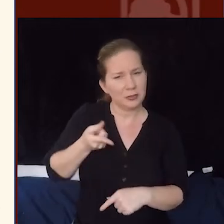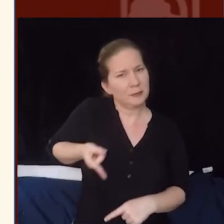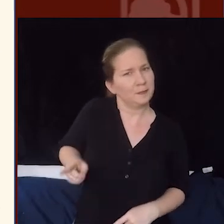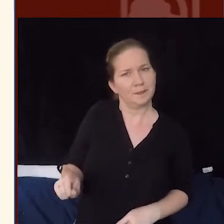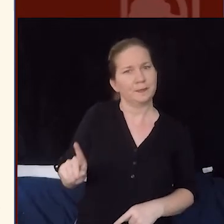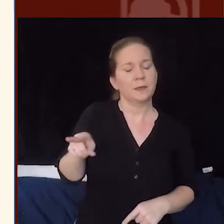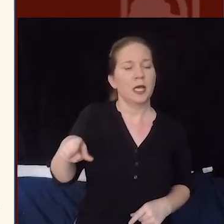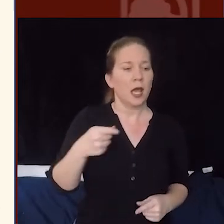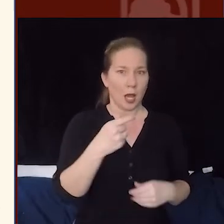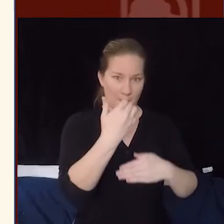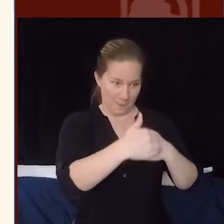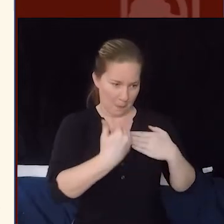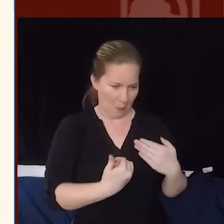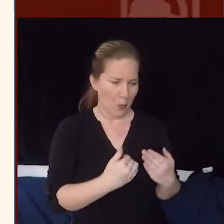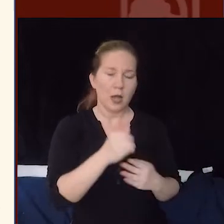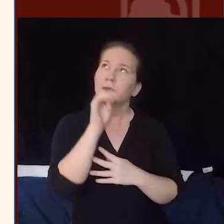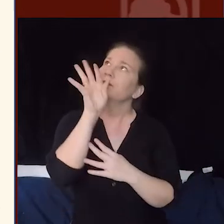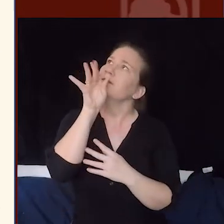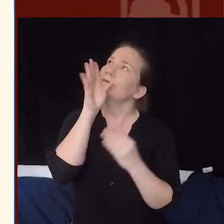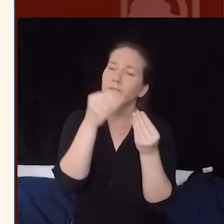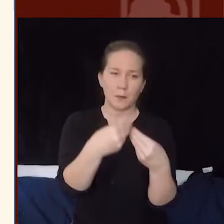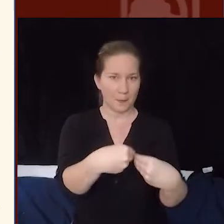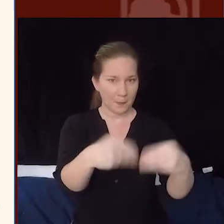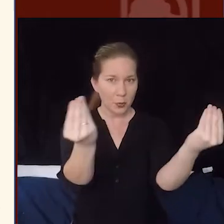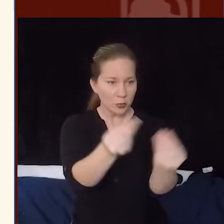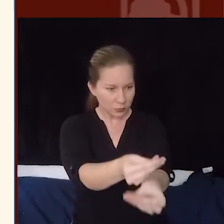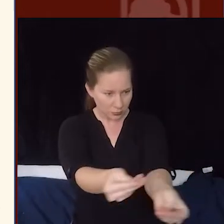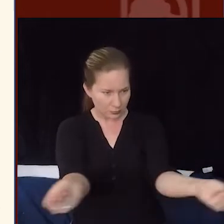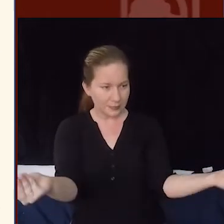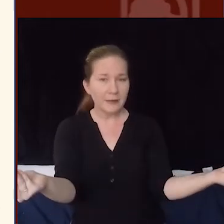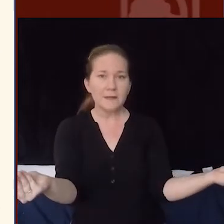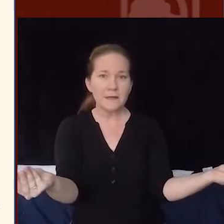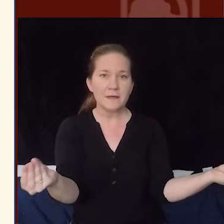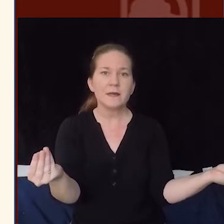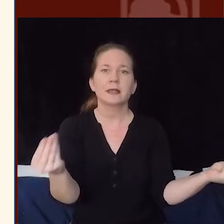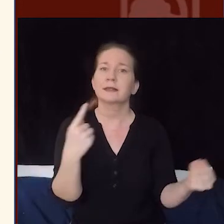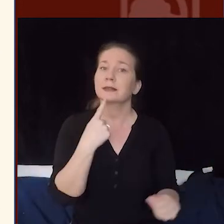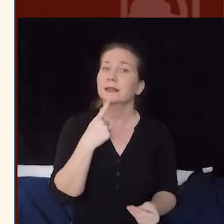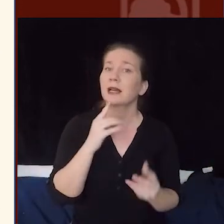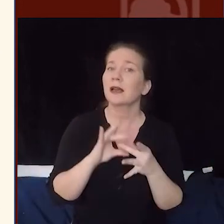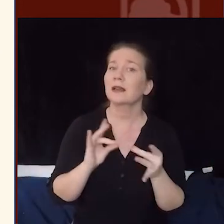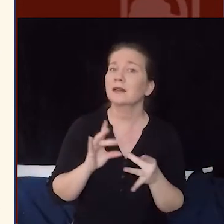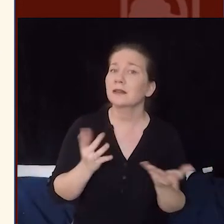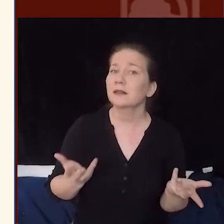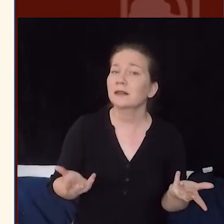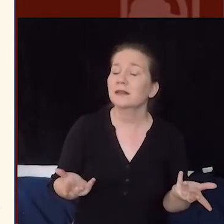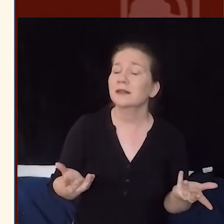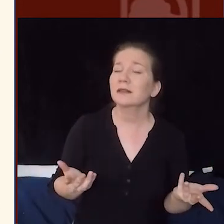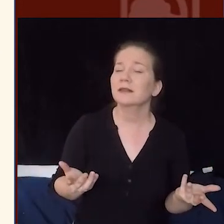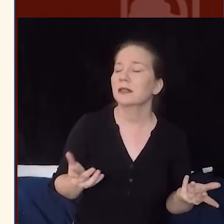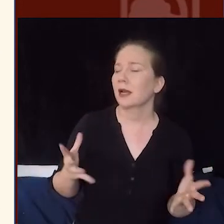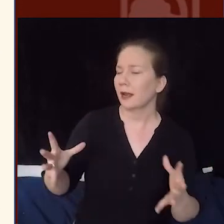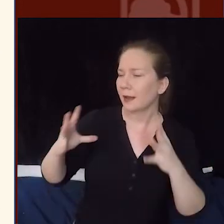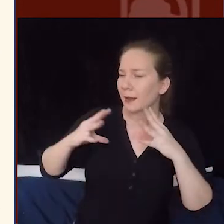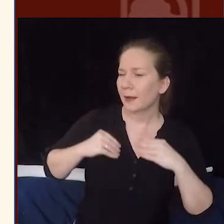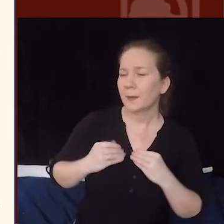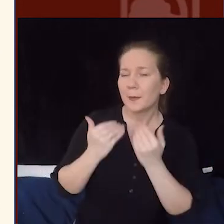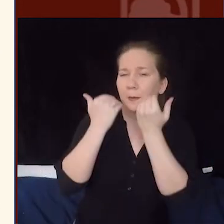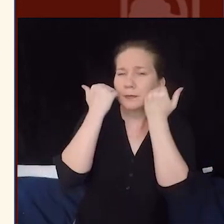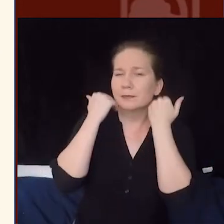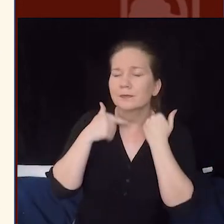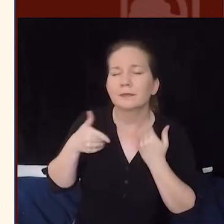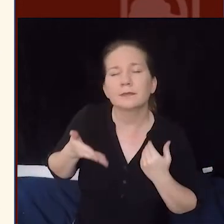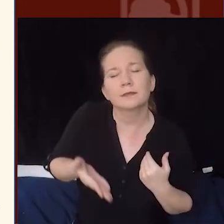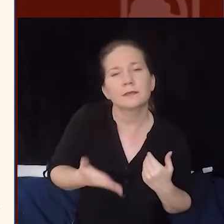the bread, and gave it to his friends and said, "Take, eat. This is my